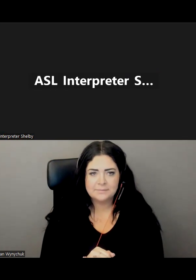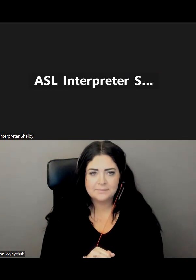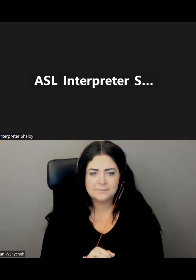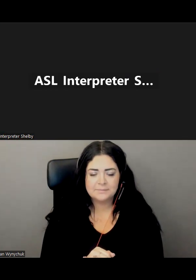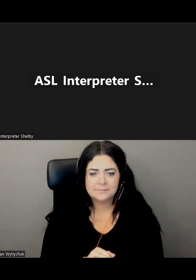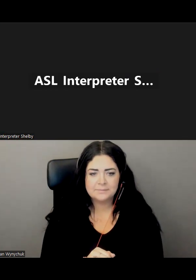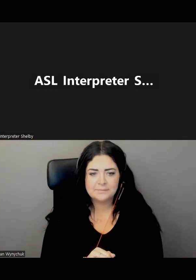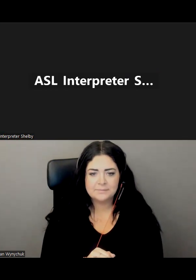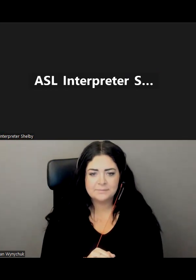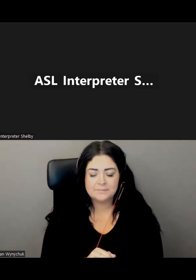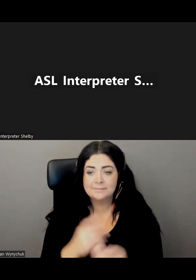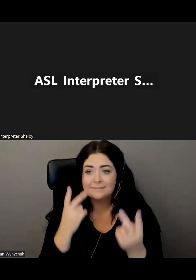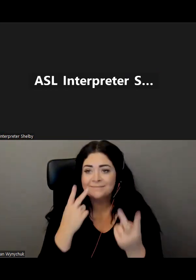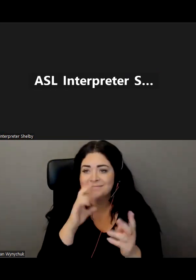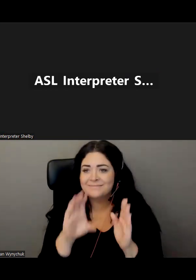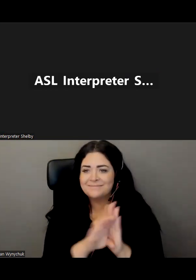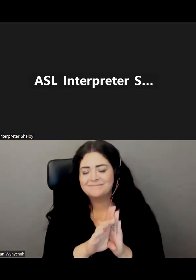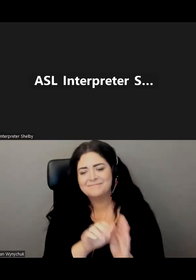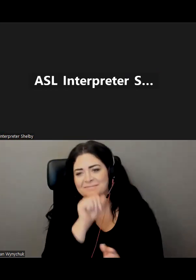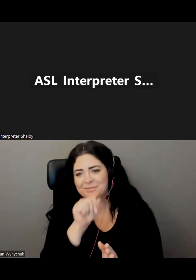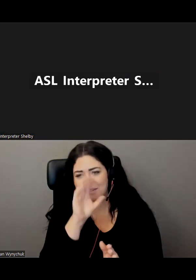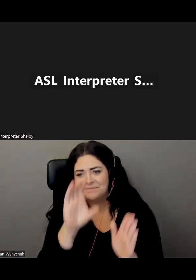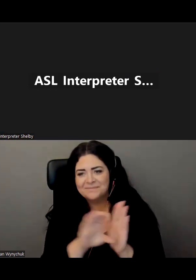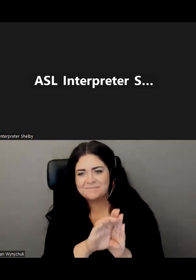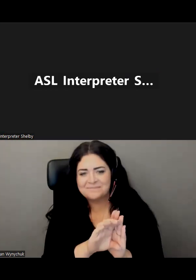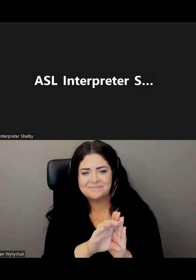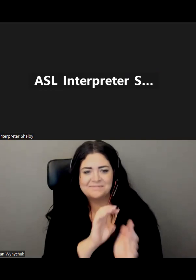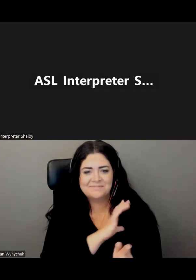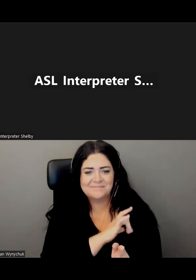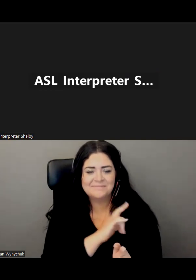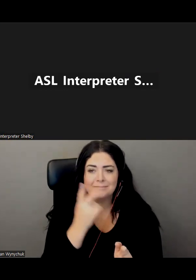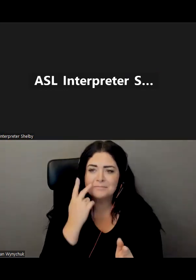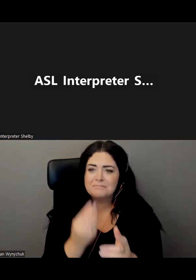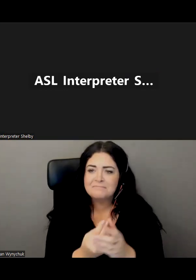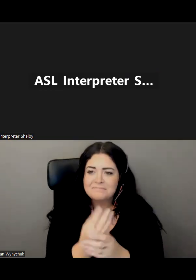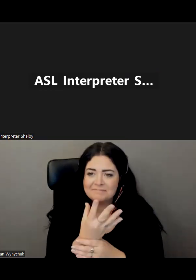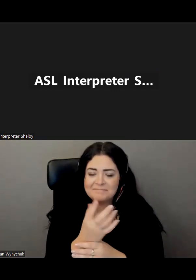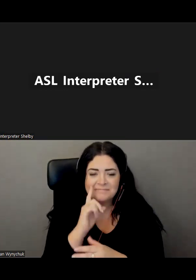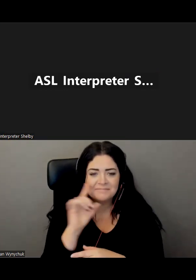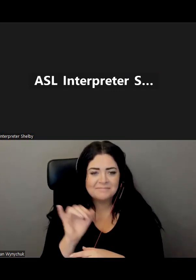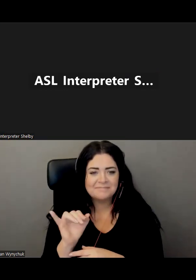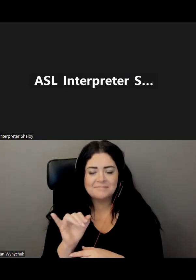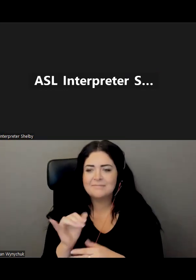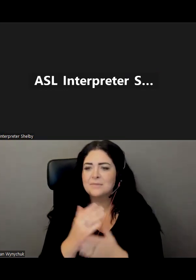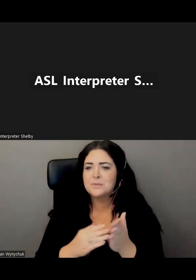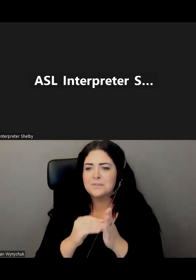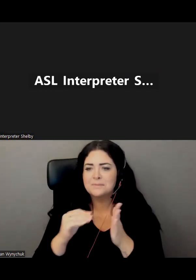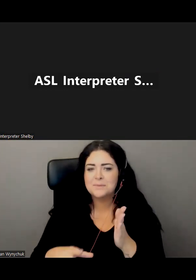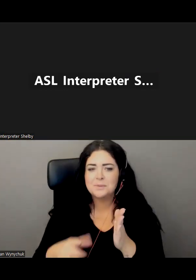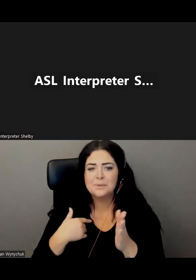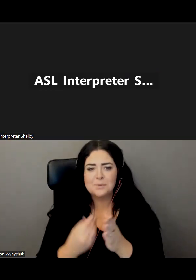And here are some photos. We always love photos around here of some growing. So we have some students there